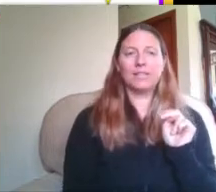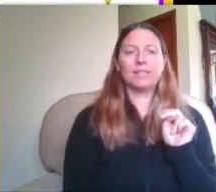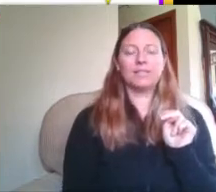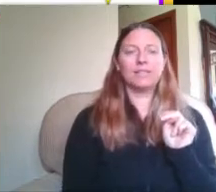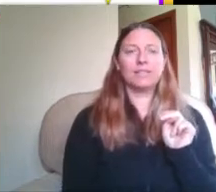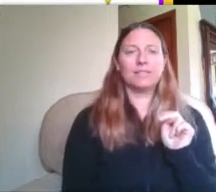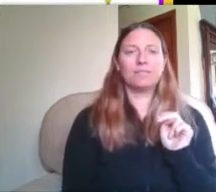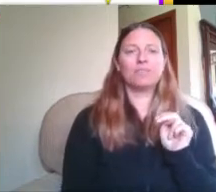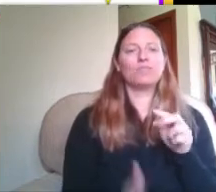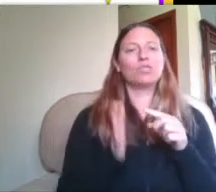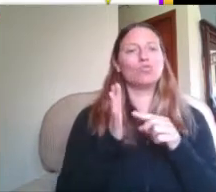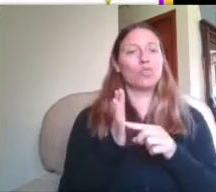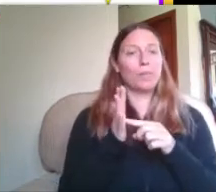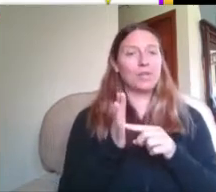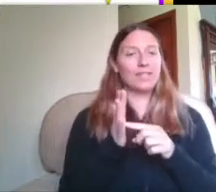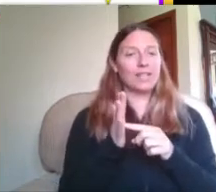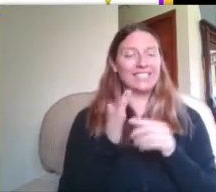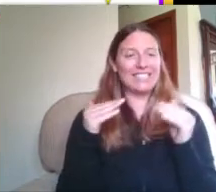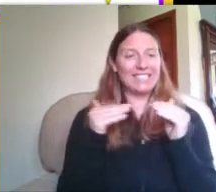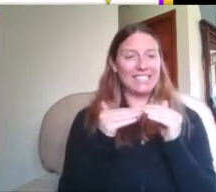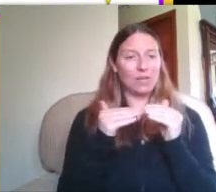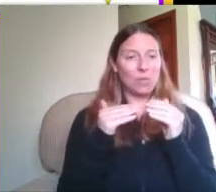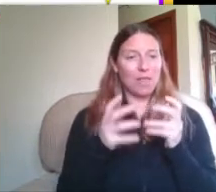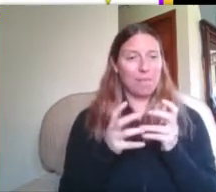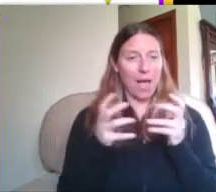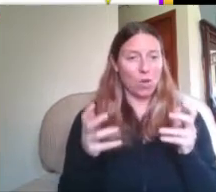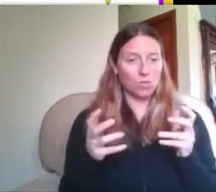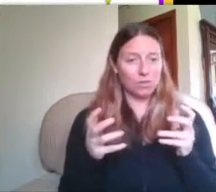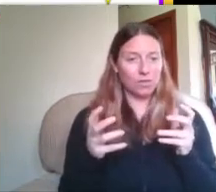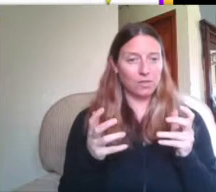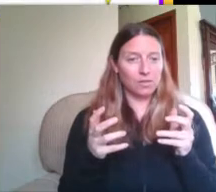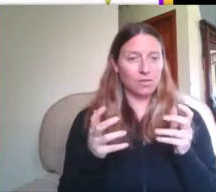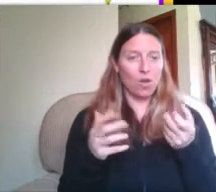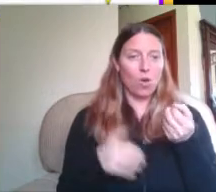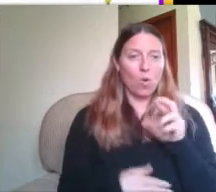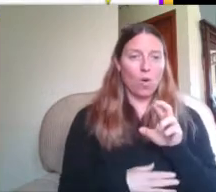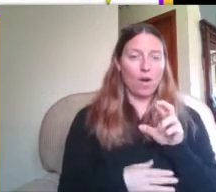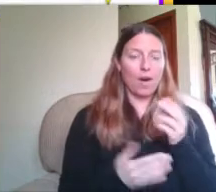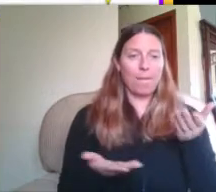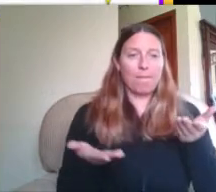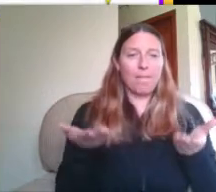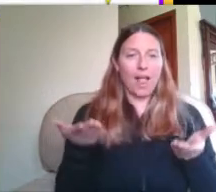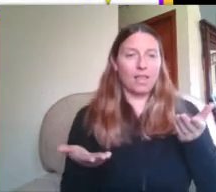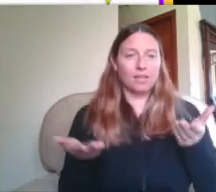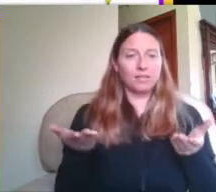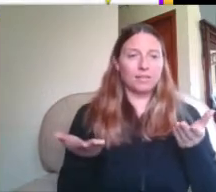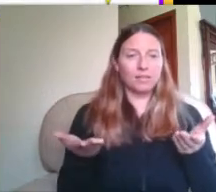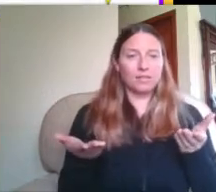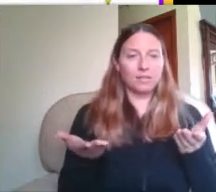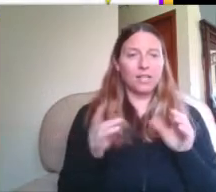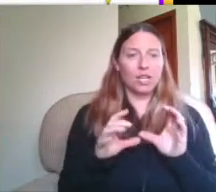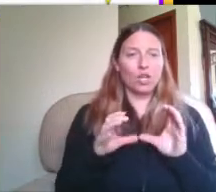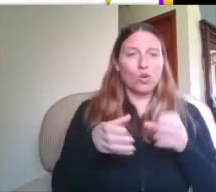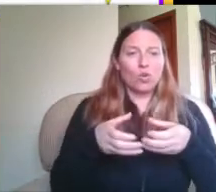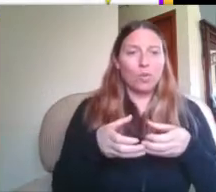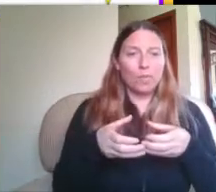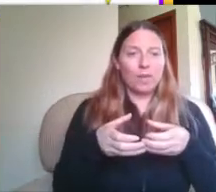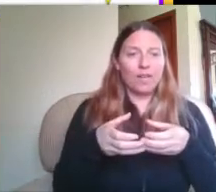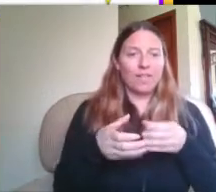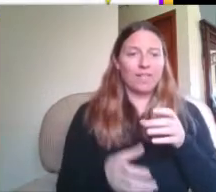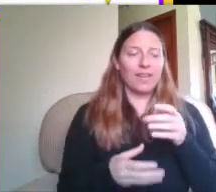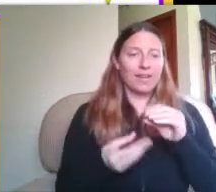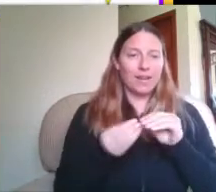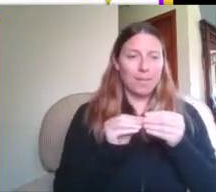So the mean represents a fair share and a balance point in a group of data